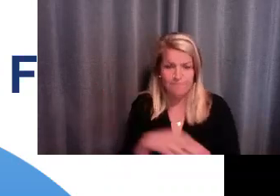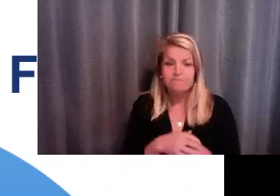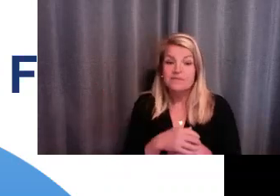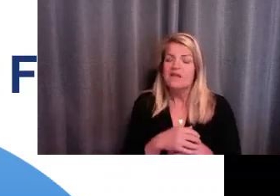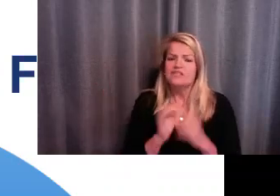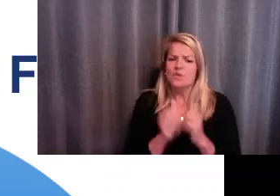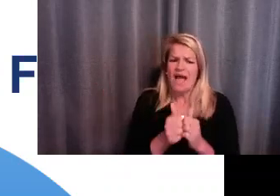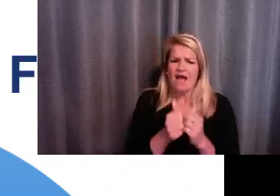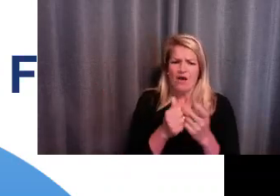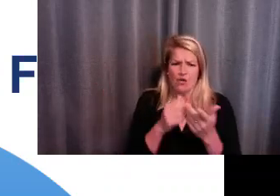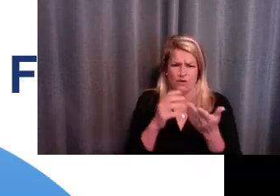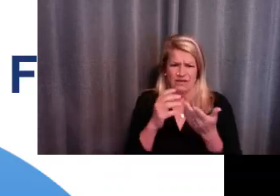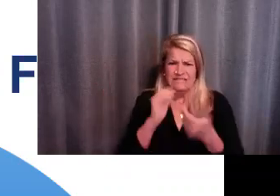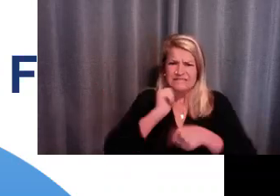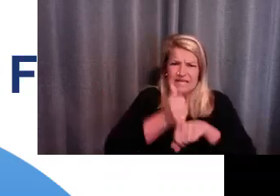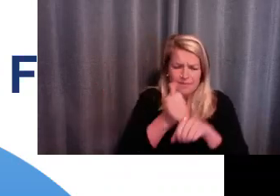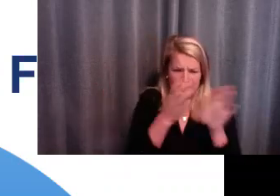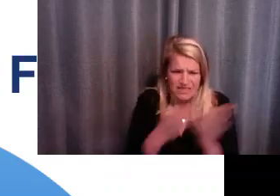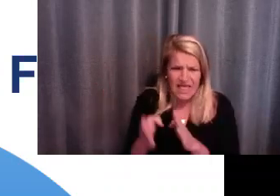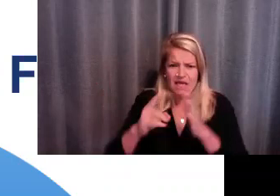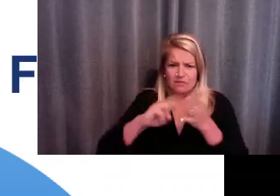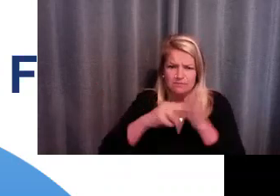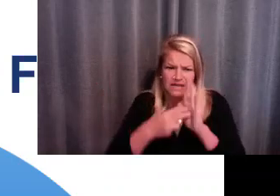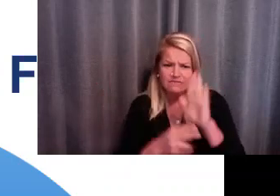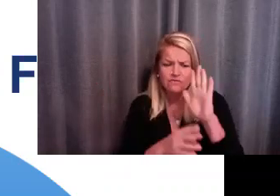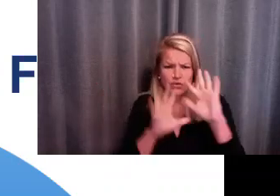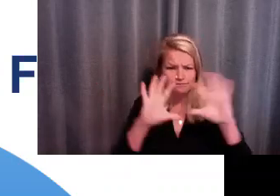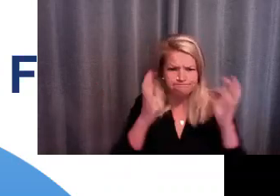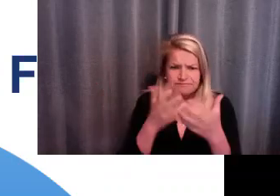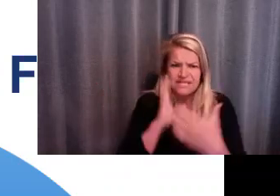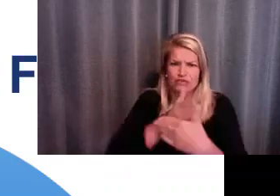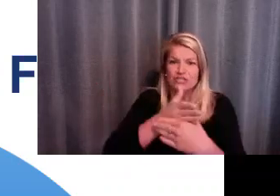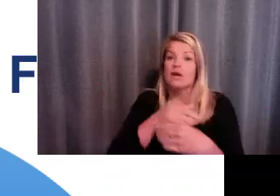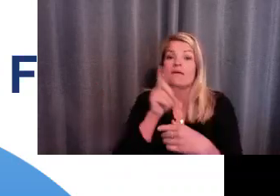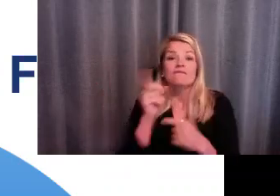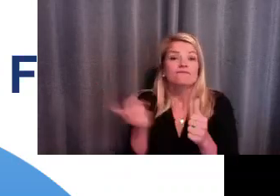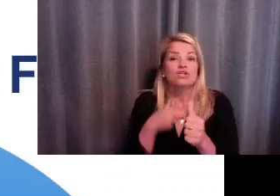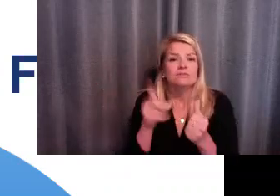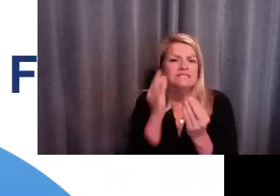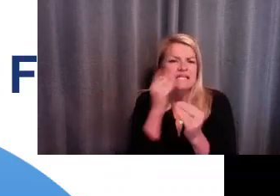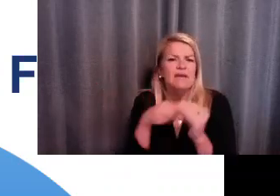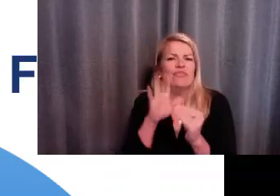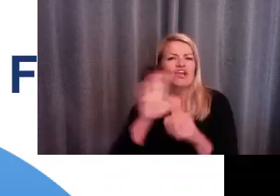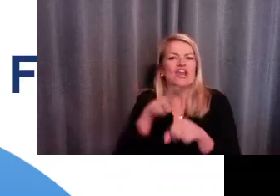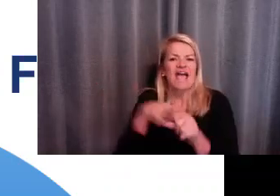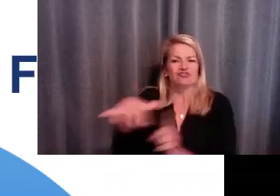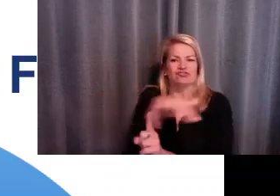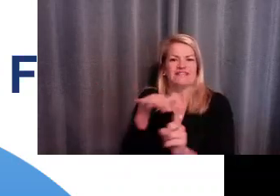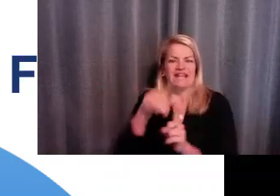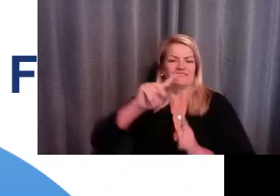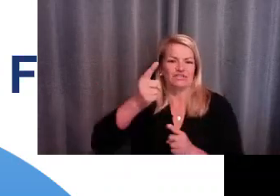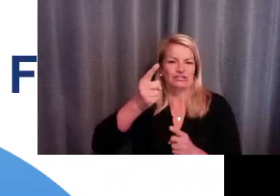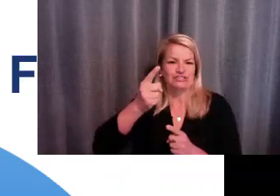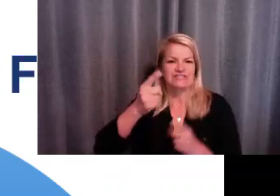meaningful intervention and educational experience, it's important to consider their natural setting and agent. And the purpose of that is to be